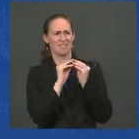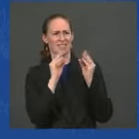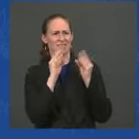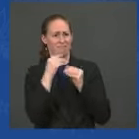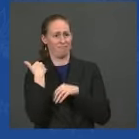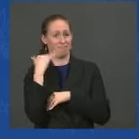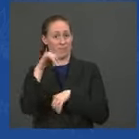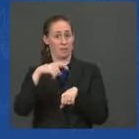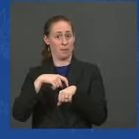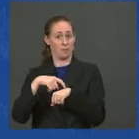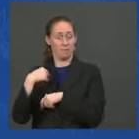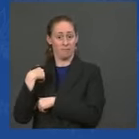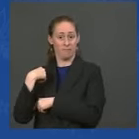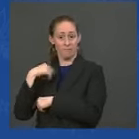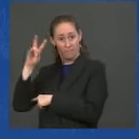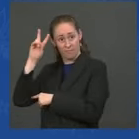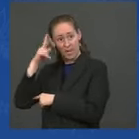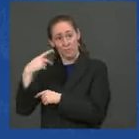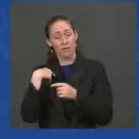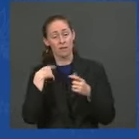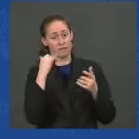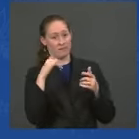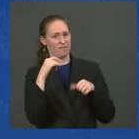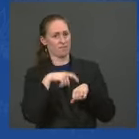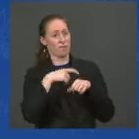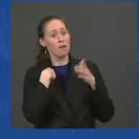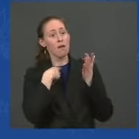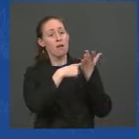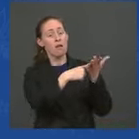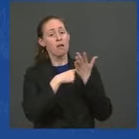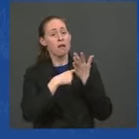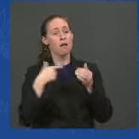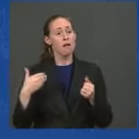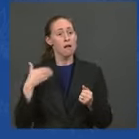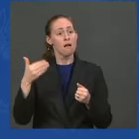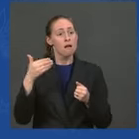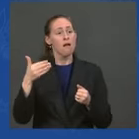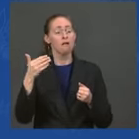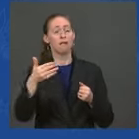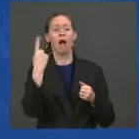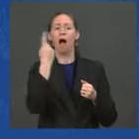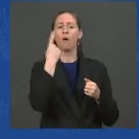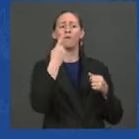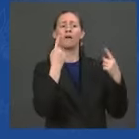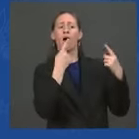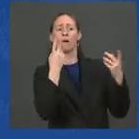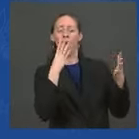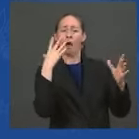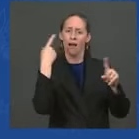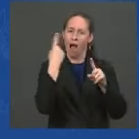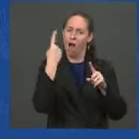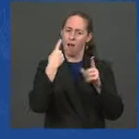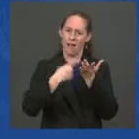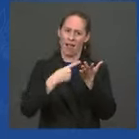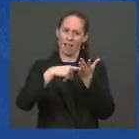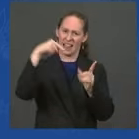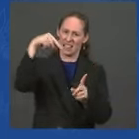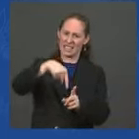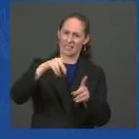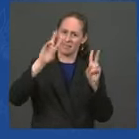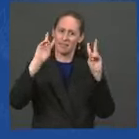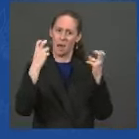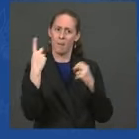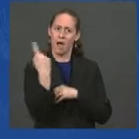now on the phone. Every time he calls or we talk on this, it's a conversation between an hour and a half and 2.5 hours.